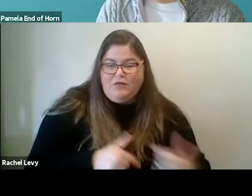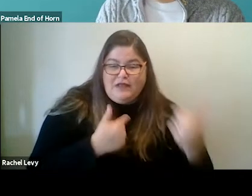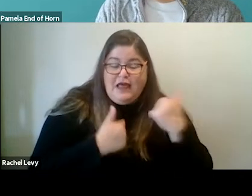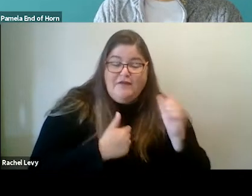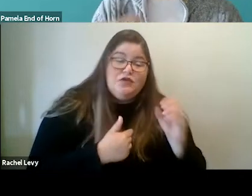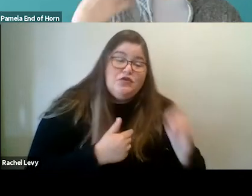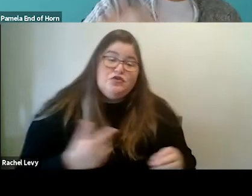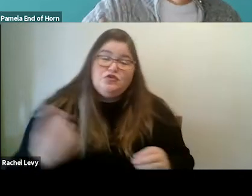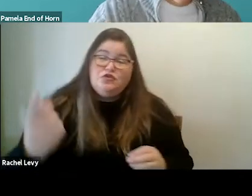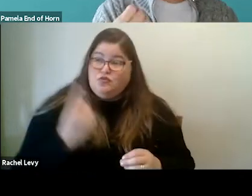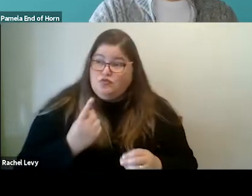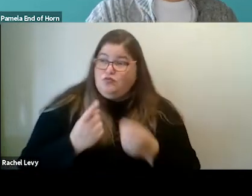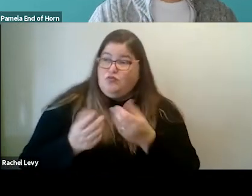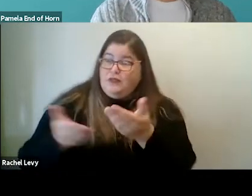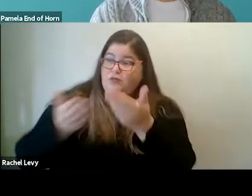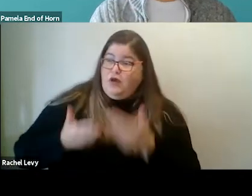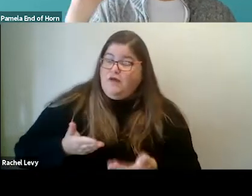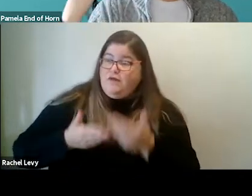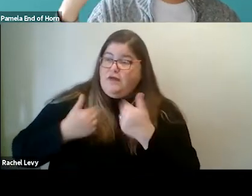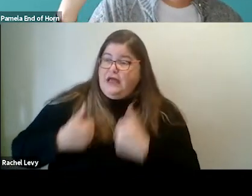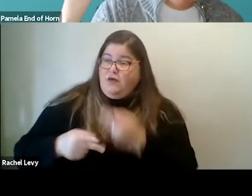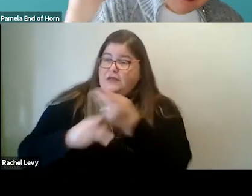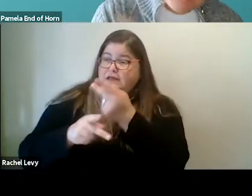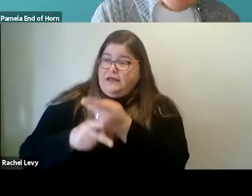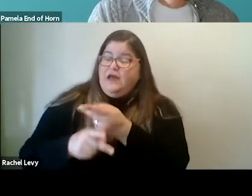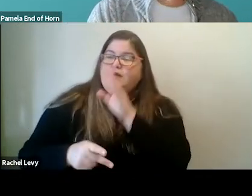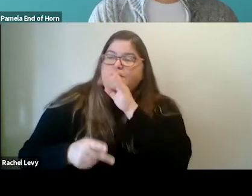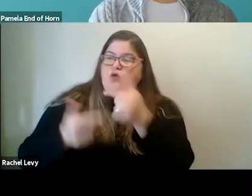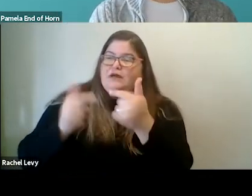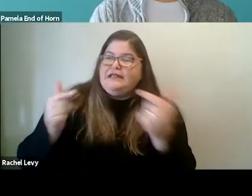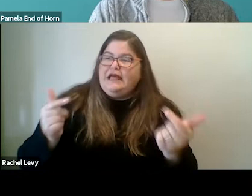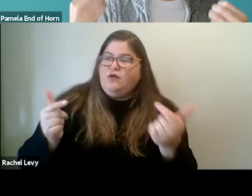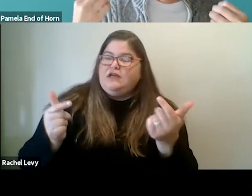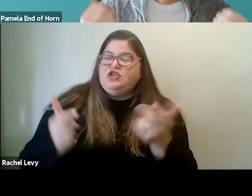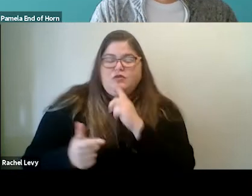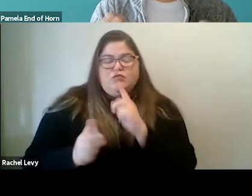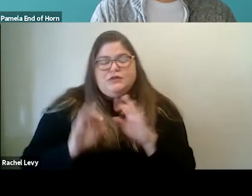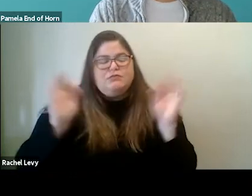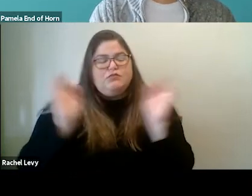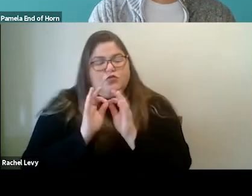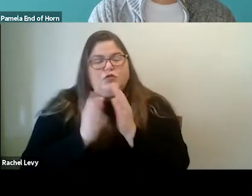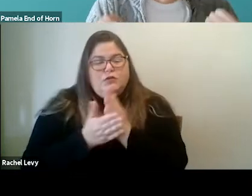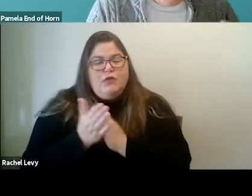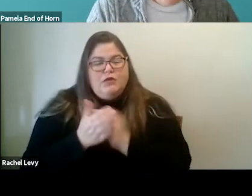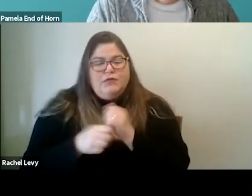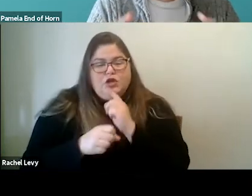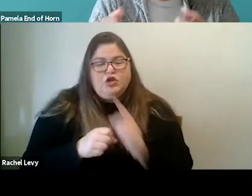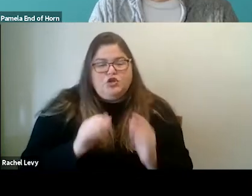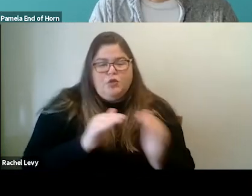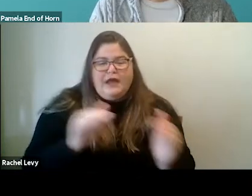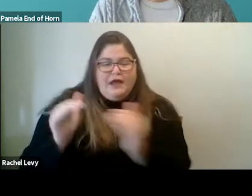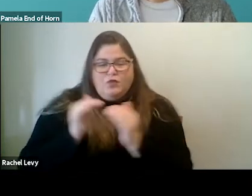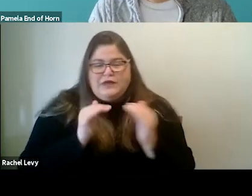they're receiving healthcare, having that spoken language is an integral component to ensure health equity.